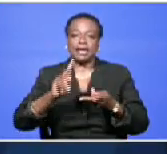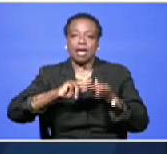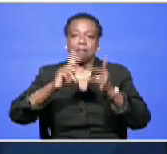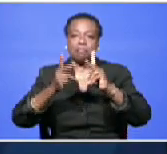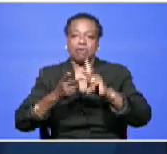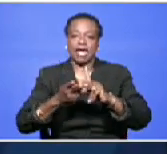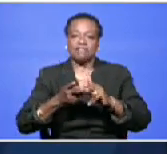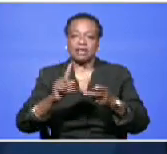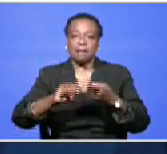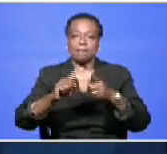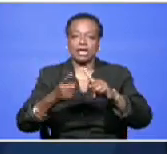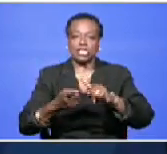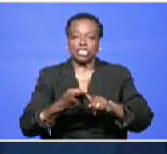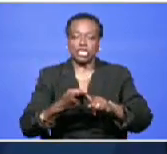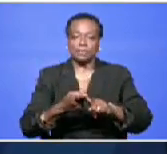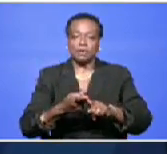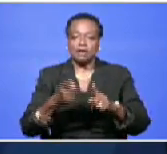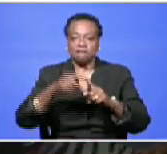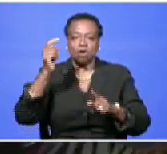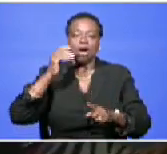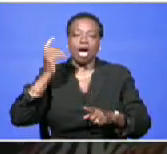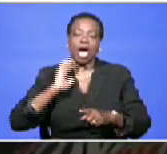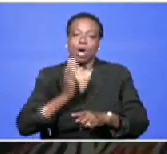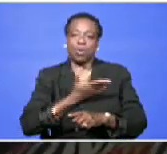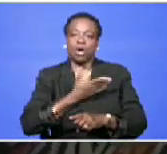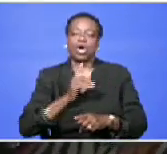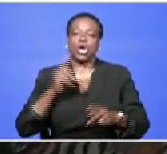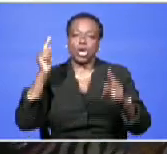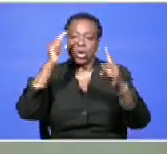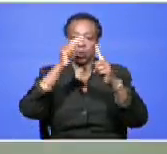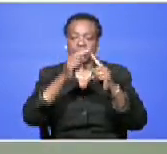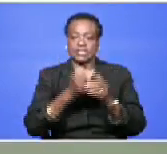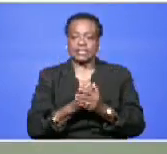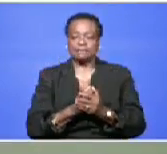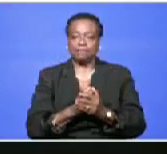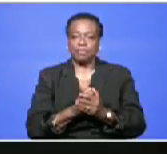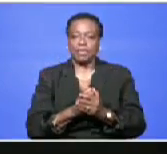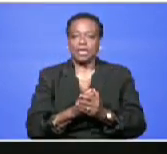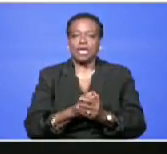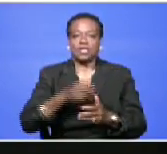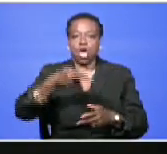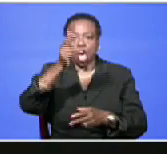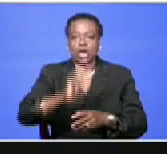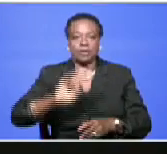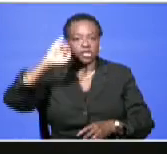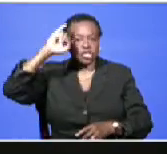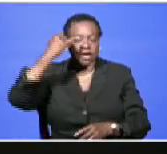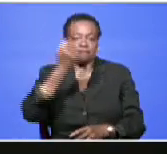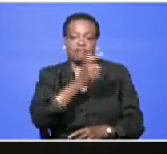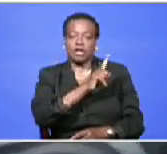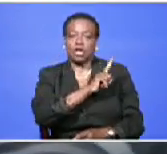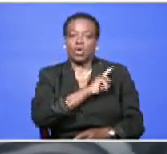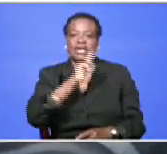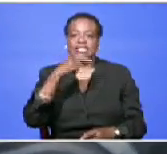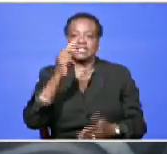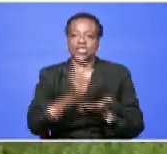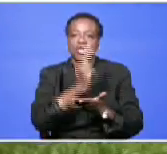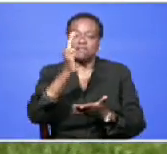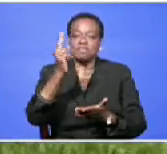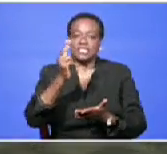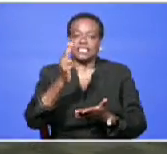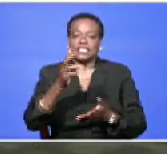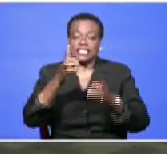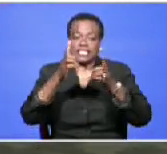achieve our mission and strategic goals. Education Minister, the Honorable Jeffrey Lloyd, says that the university's decision to